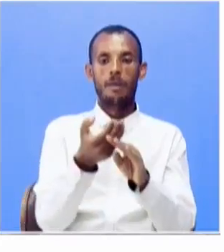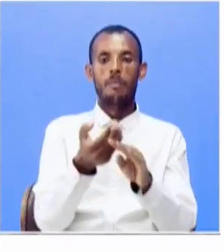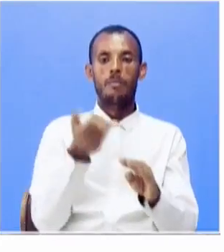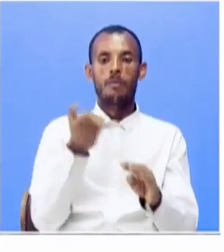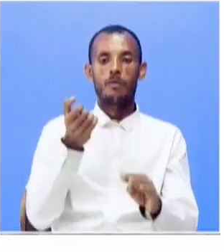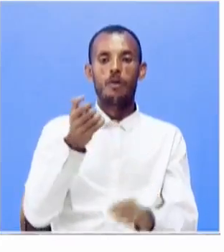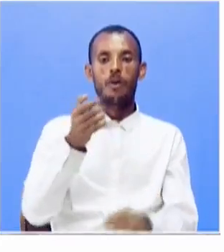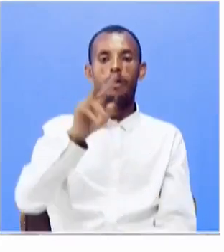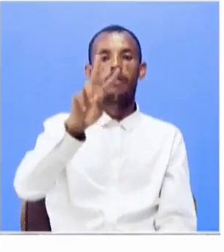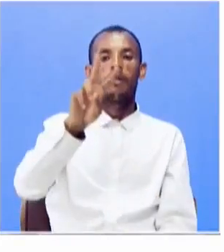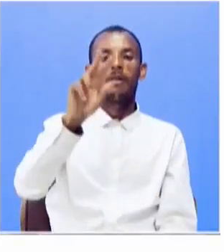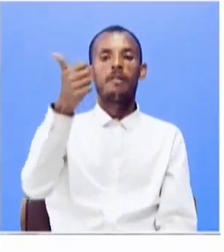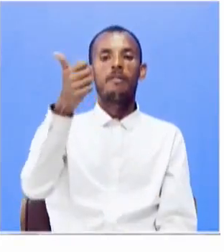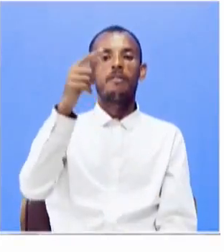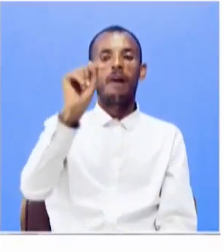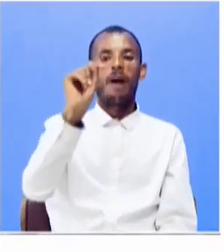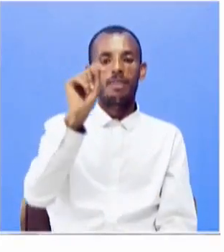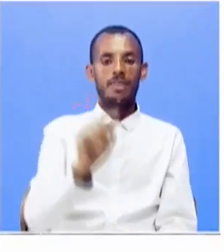before